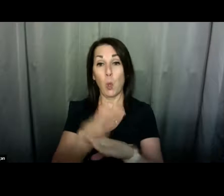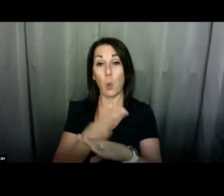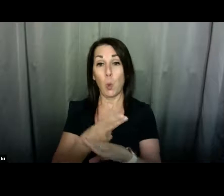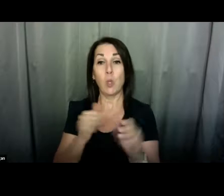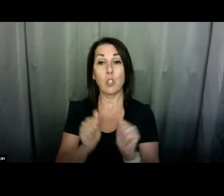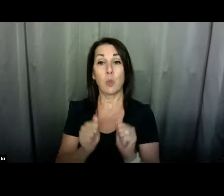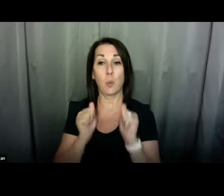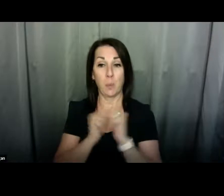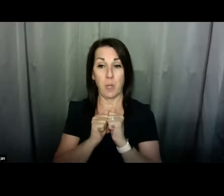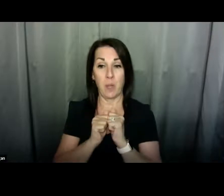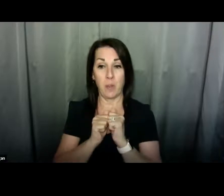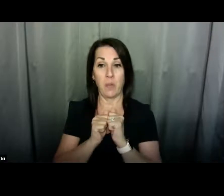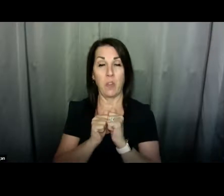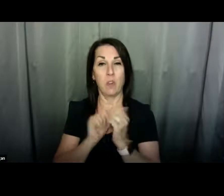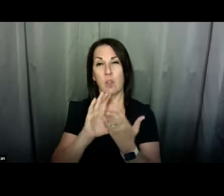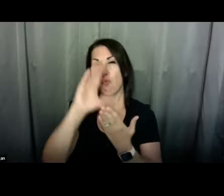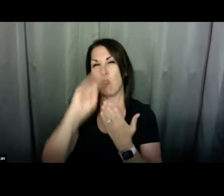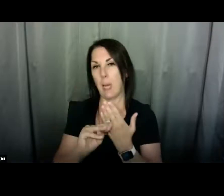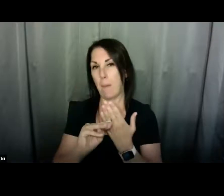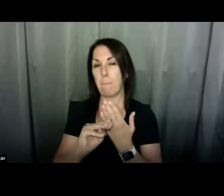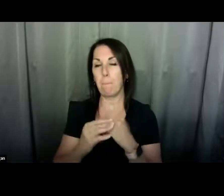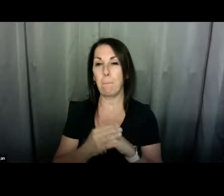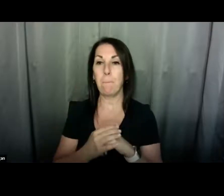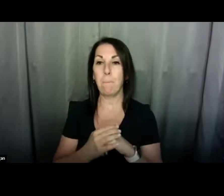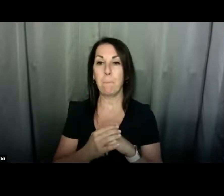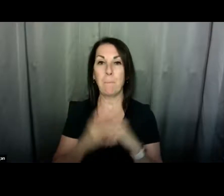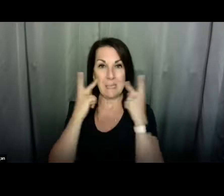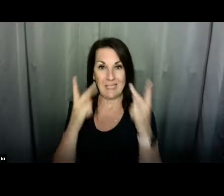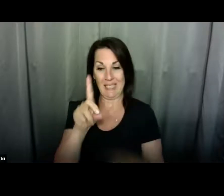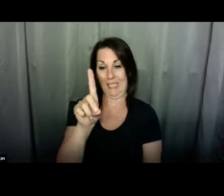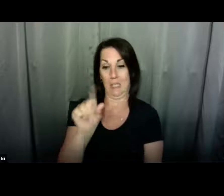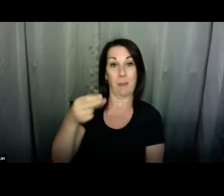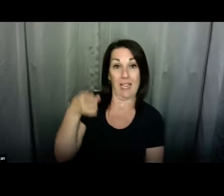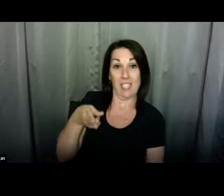of curriculum thing, we kind of look at disability history,